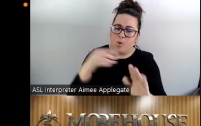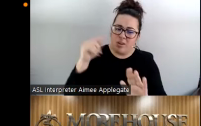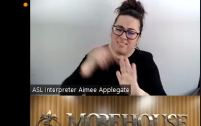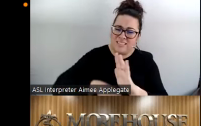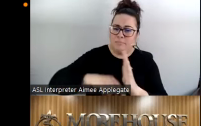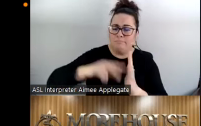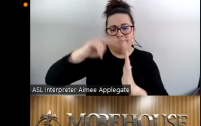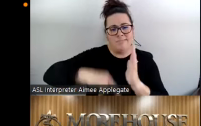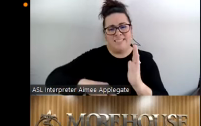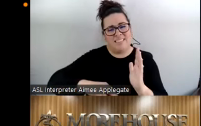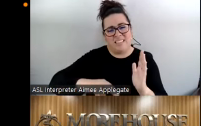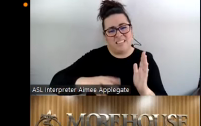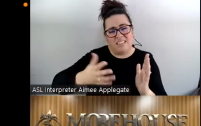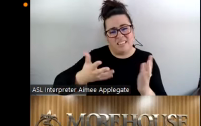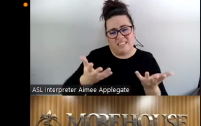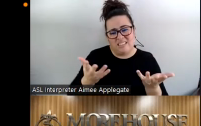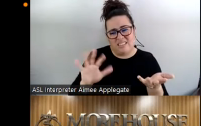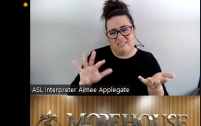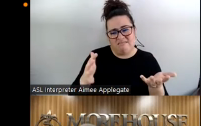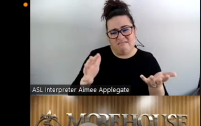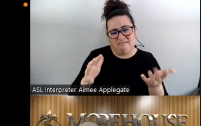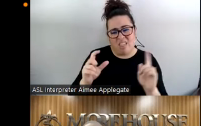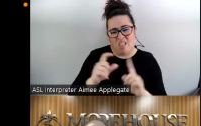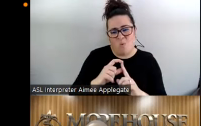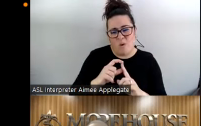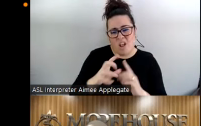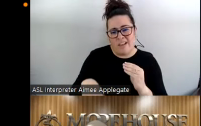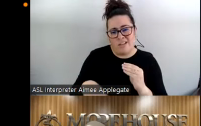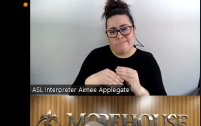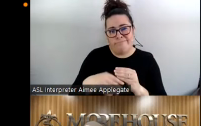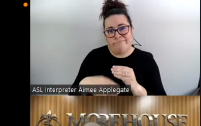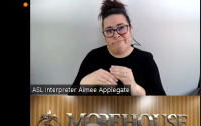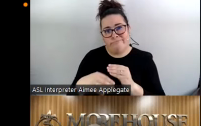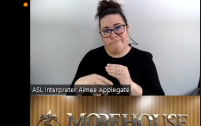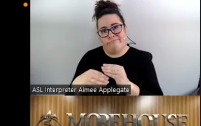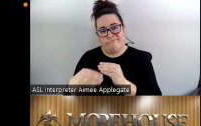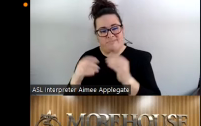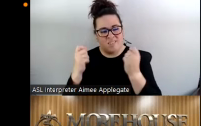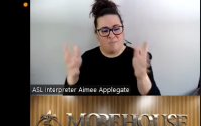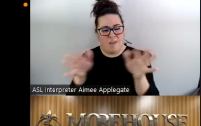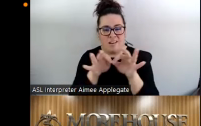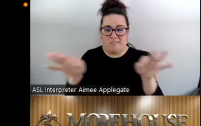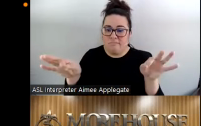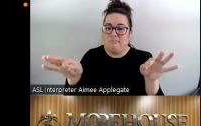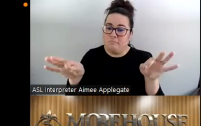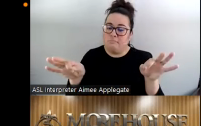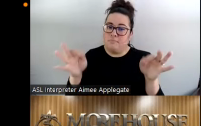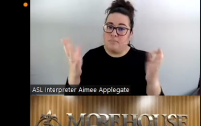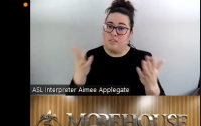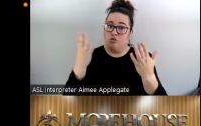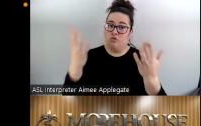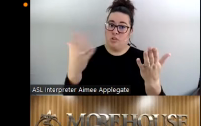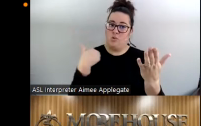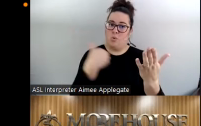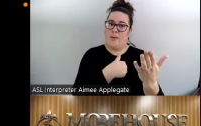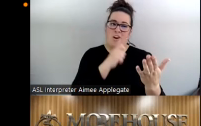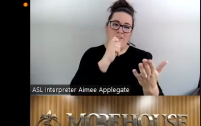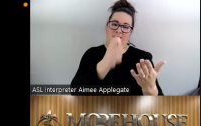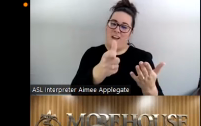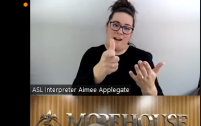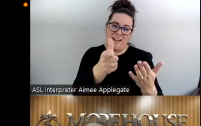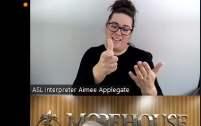kind of, honestly, they're just throwing the word cultural in a lot of these things, right? So again, it's to suggest that we're quite not there for being able to